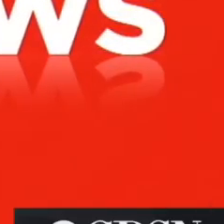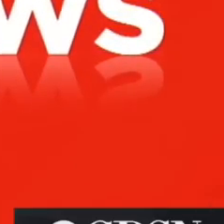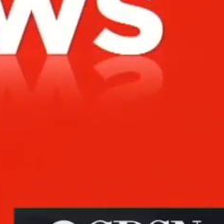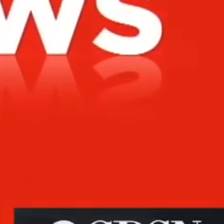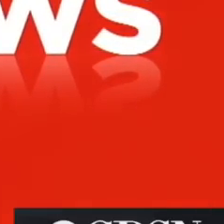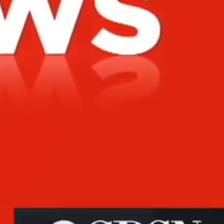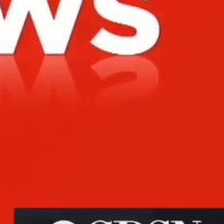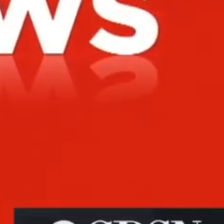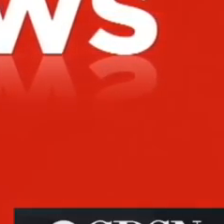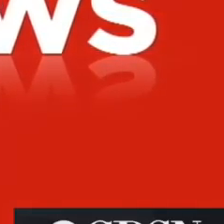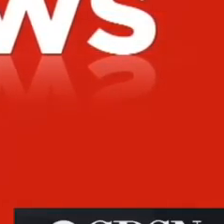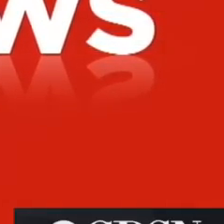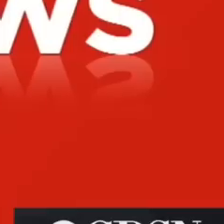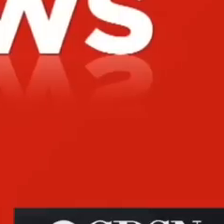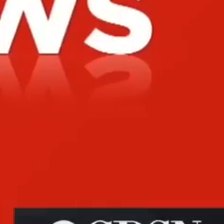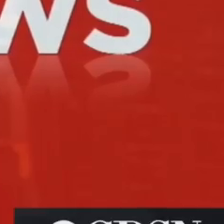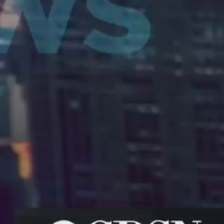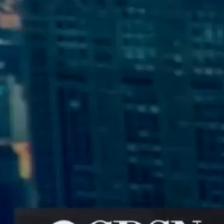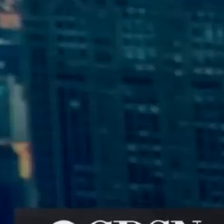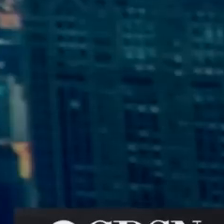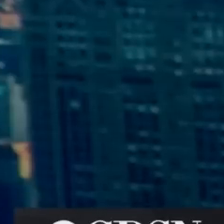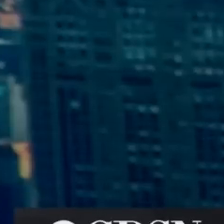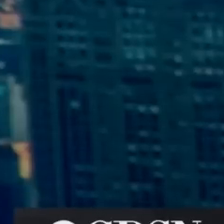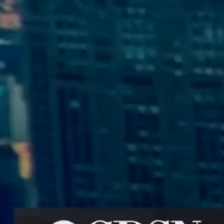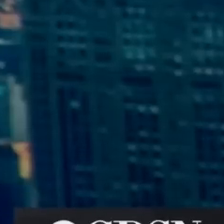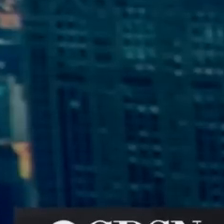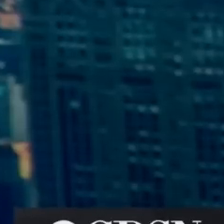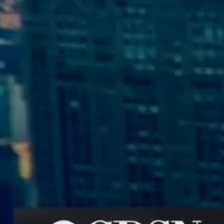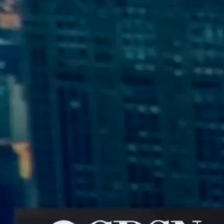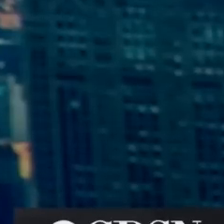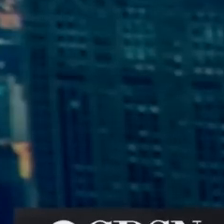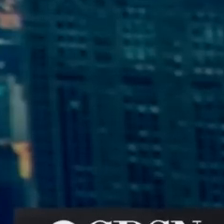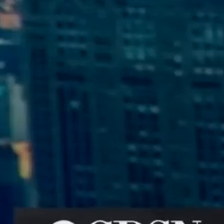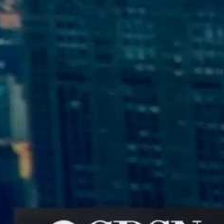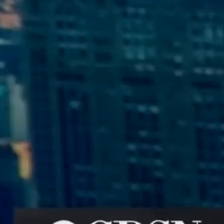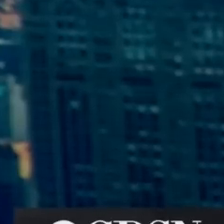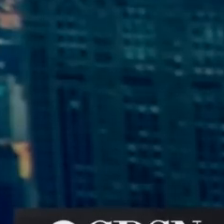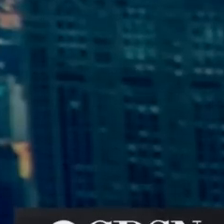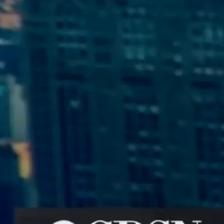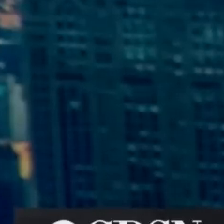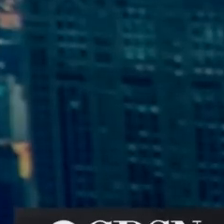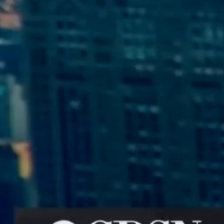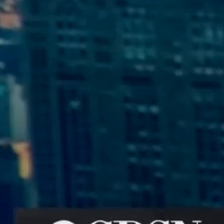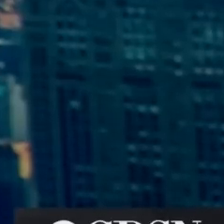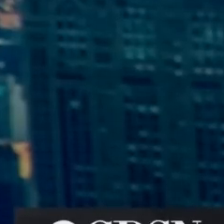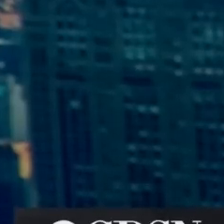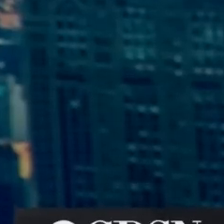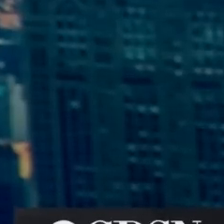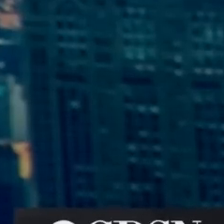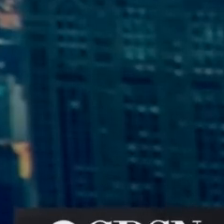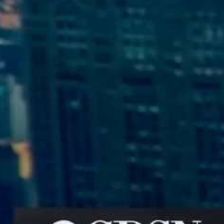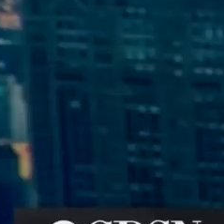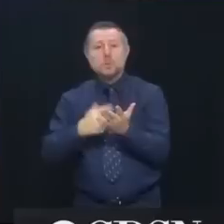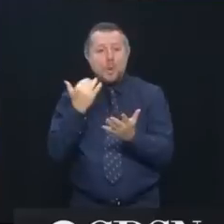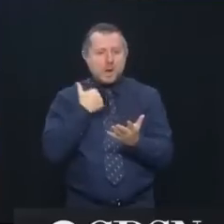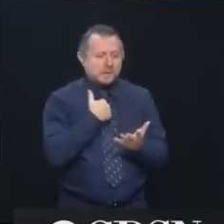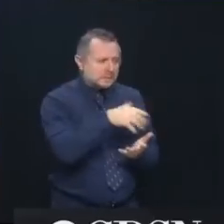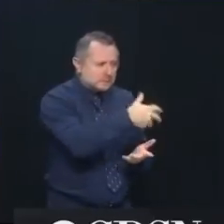This is breaking news. Governor Cuomo is giving an update on the coronavirus pandemic in New York City. Let's go to it